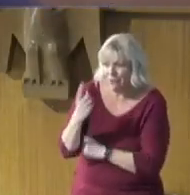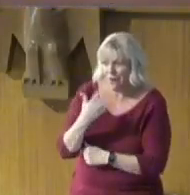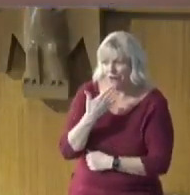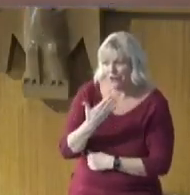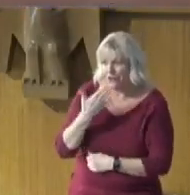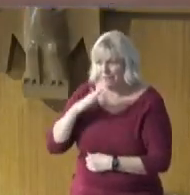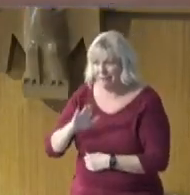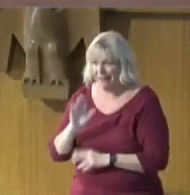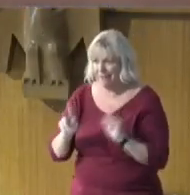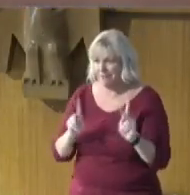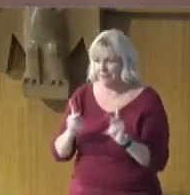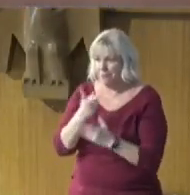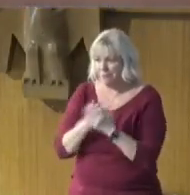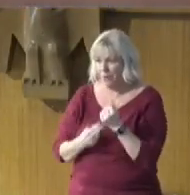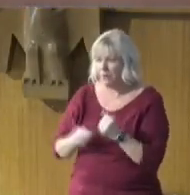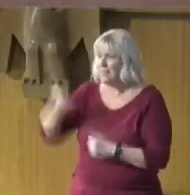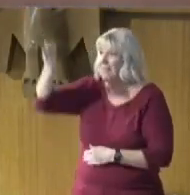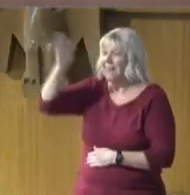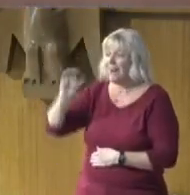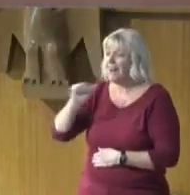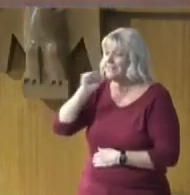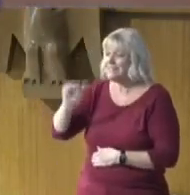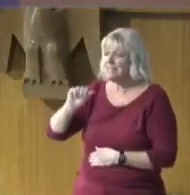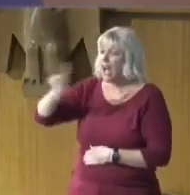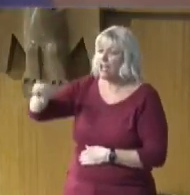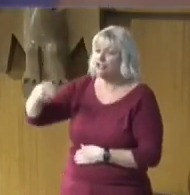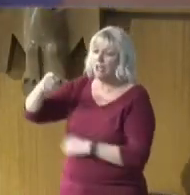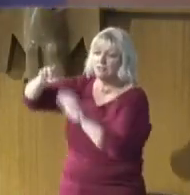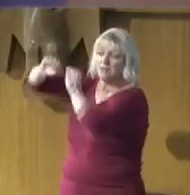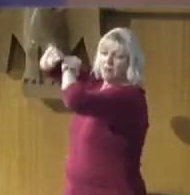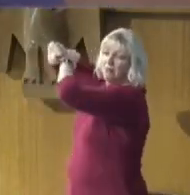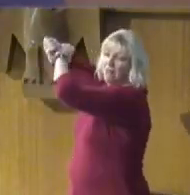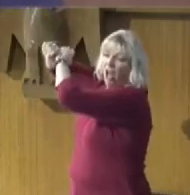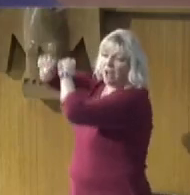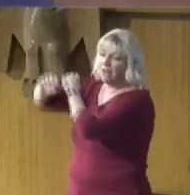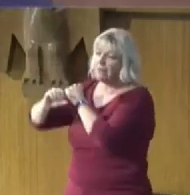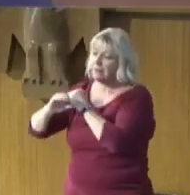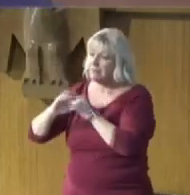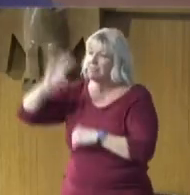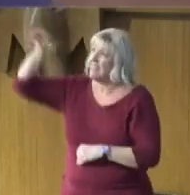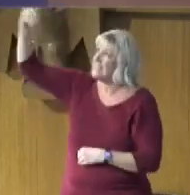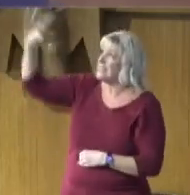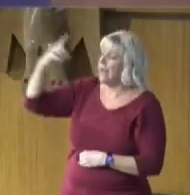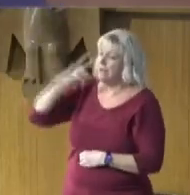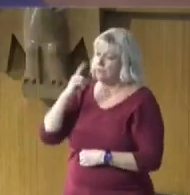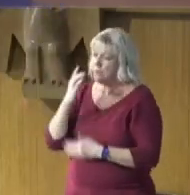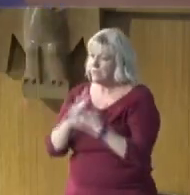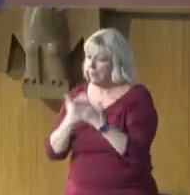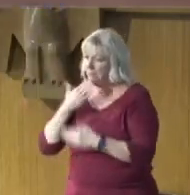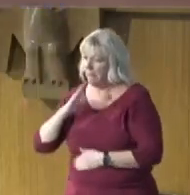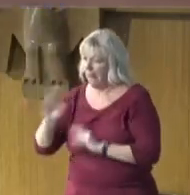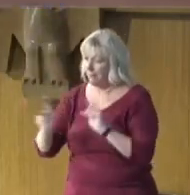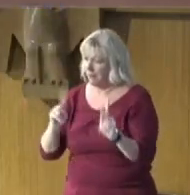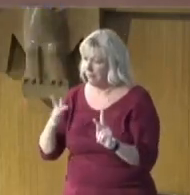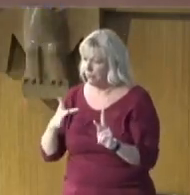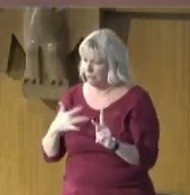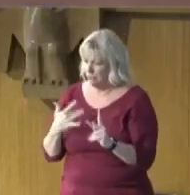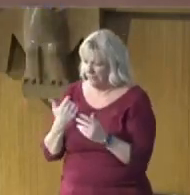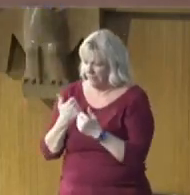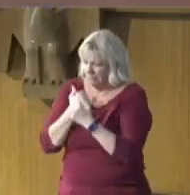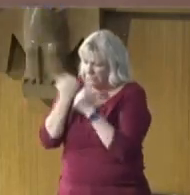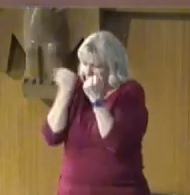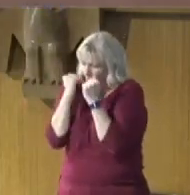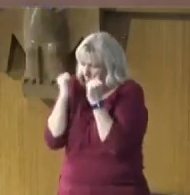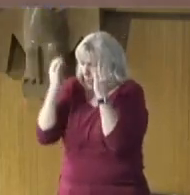put the cosmic hand of God in front of the sun to make it so that some people have to live in shade. God continues to give this gift freely,